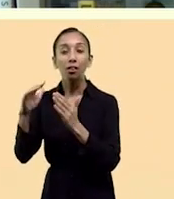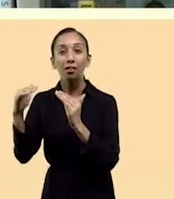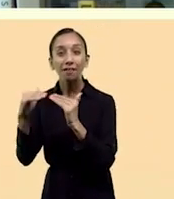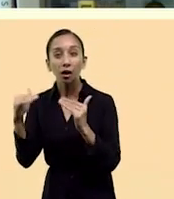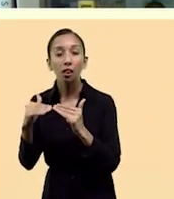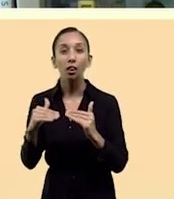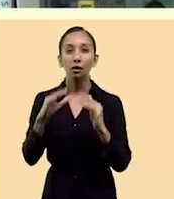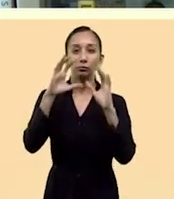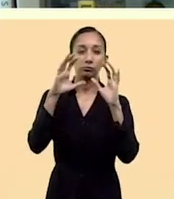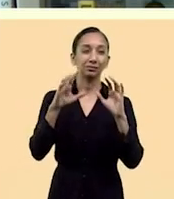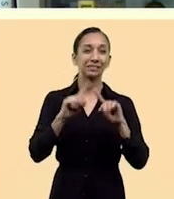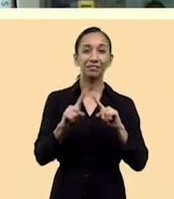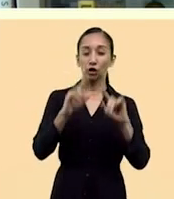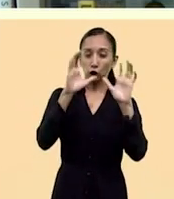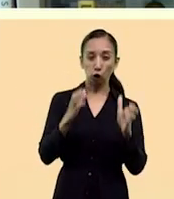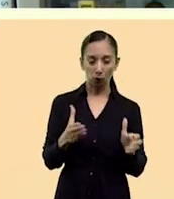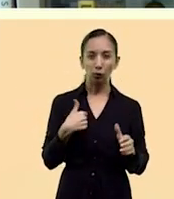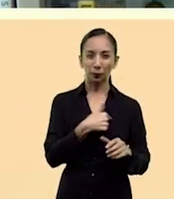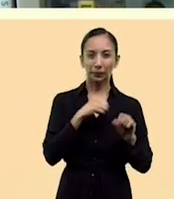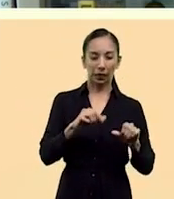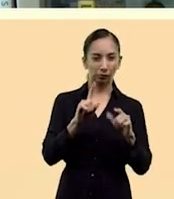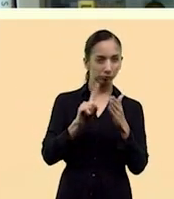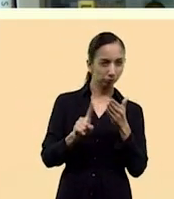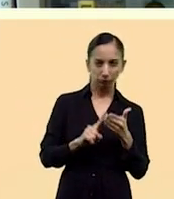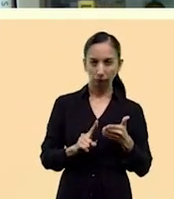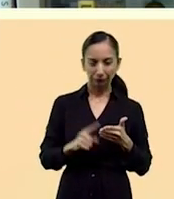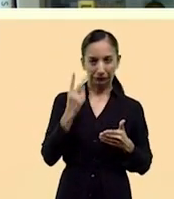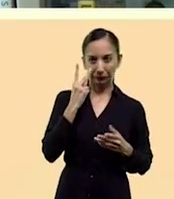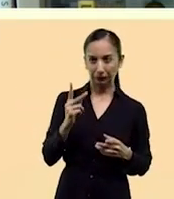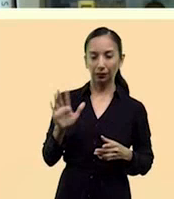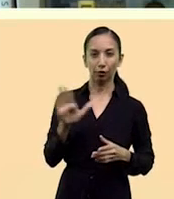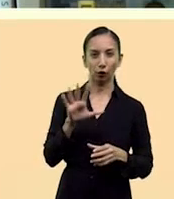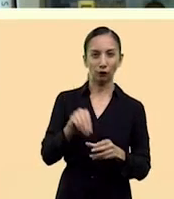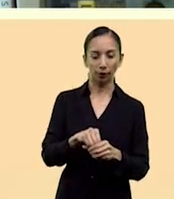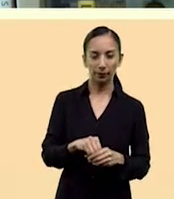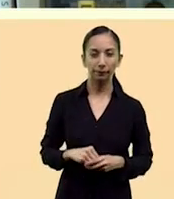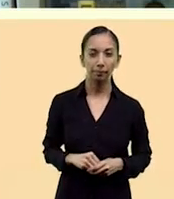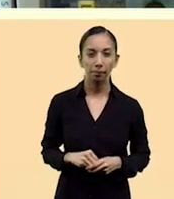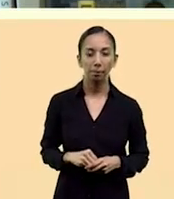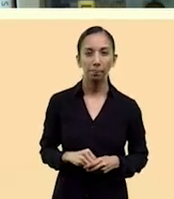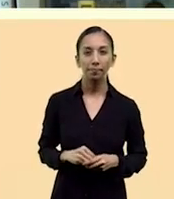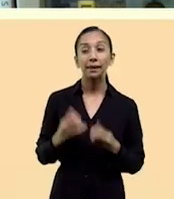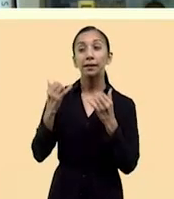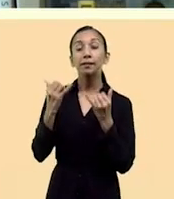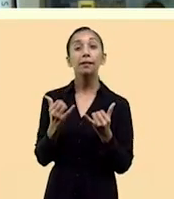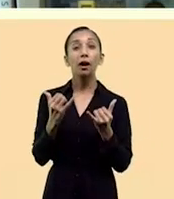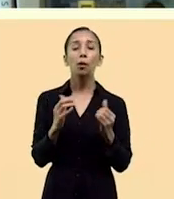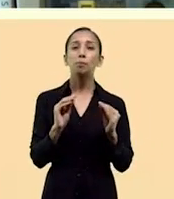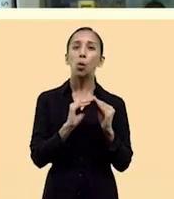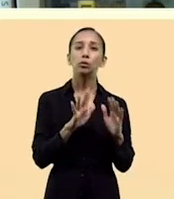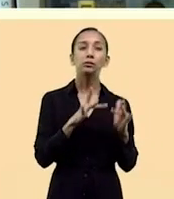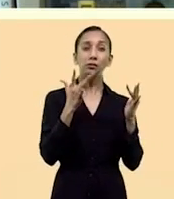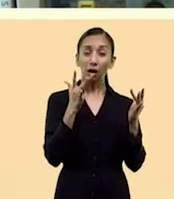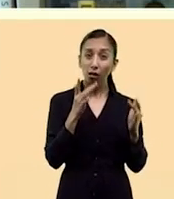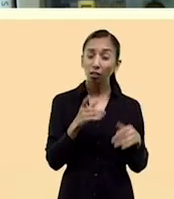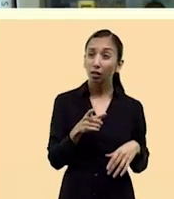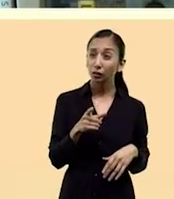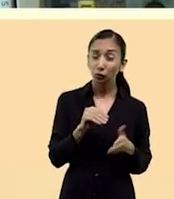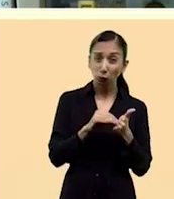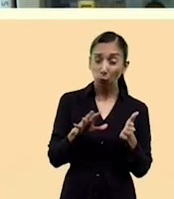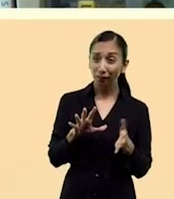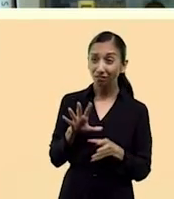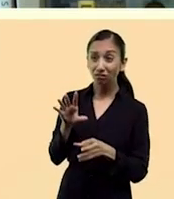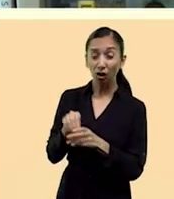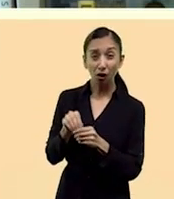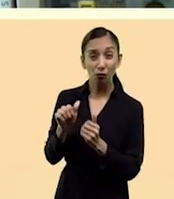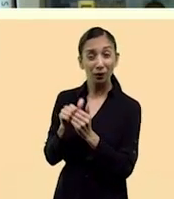some of the more subtle things one can observe in a classroom. How are students feeling? Are they connected to their classmates and teachers? And are they